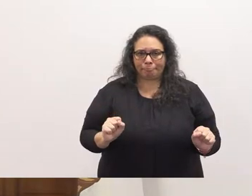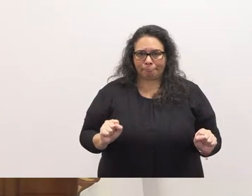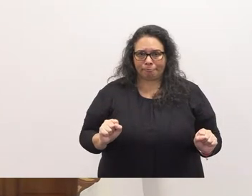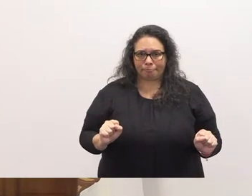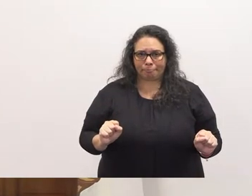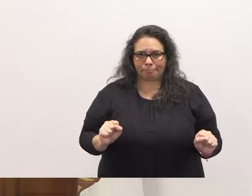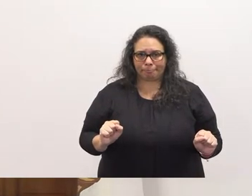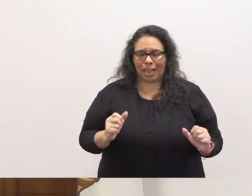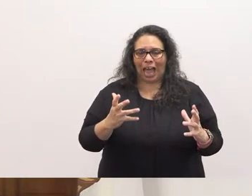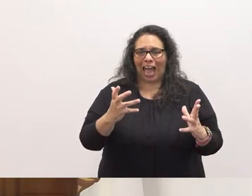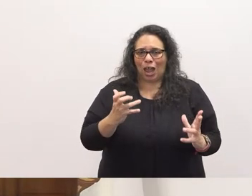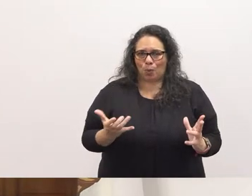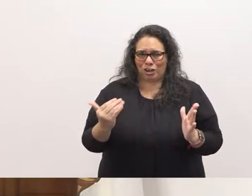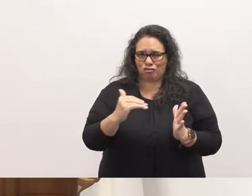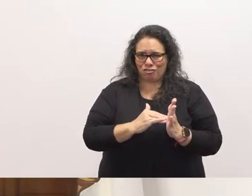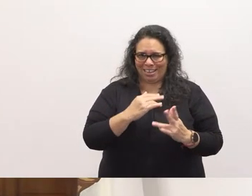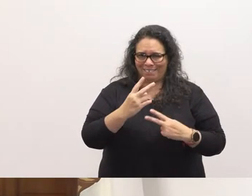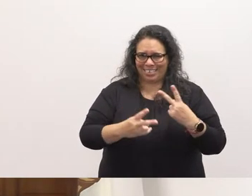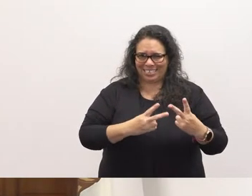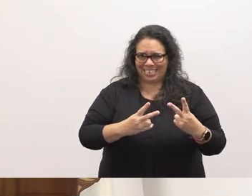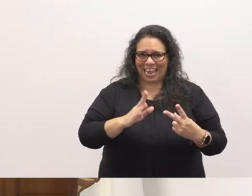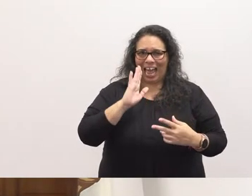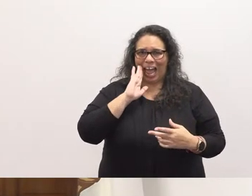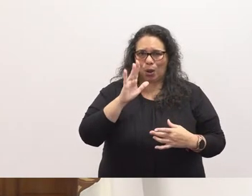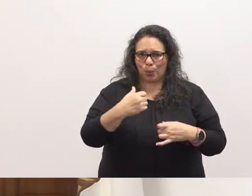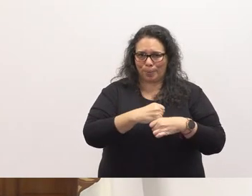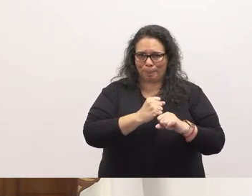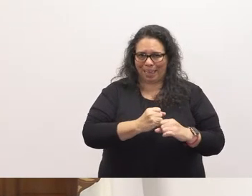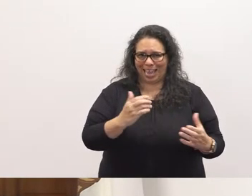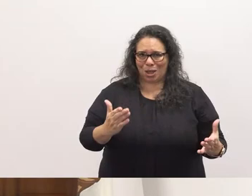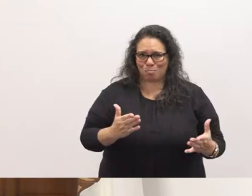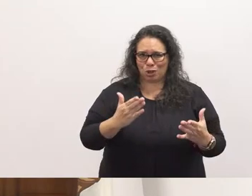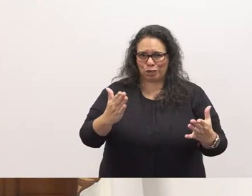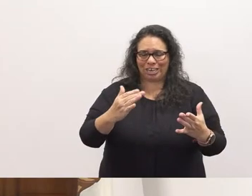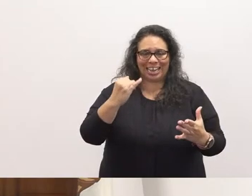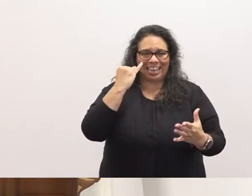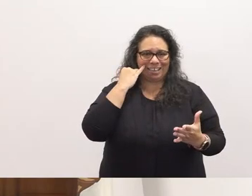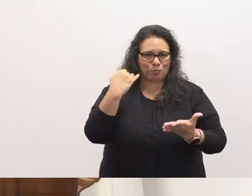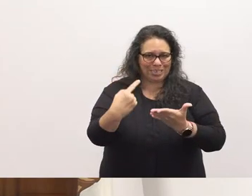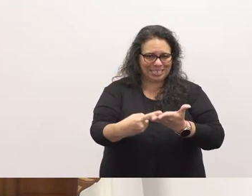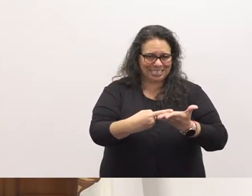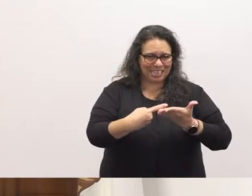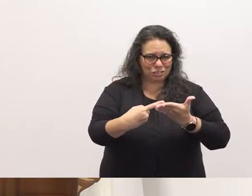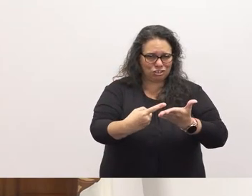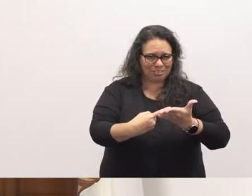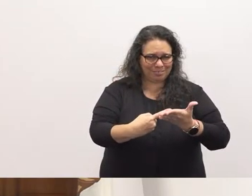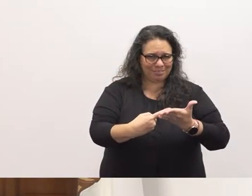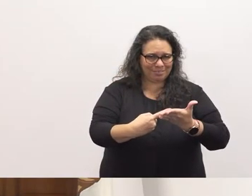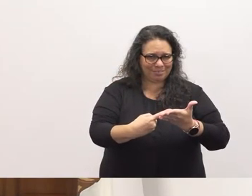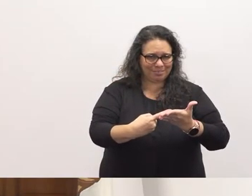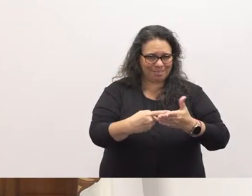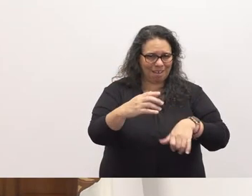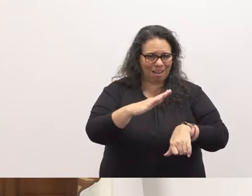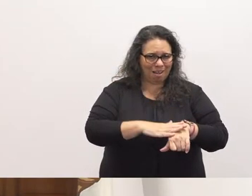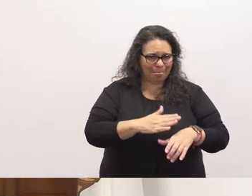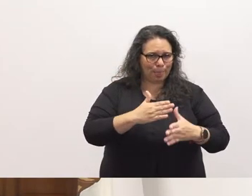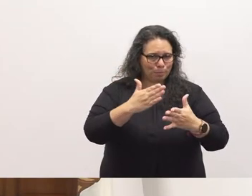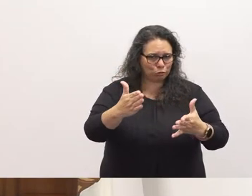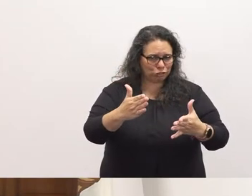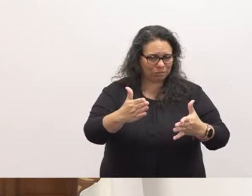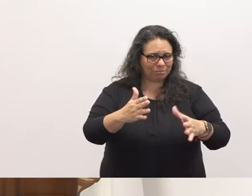I want to revisit, so I'll remake the motion if we can revisit a discussion on the motion. Yes.